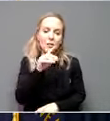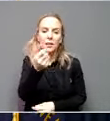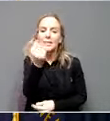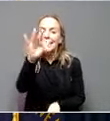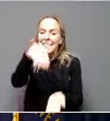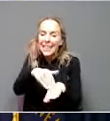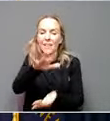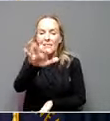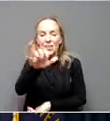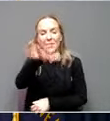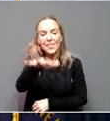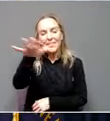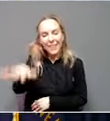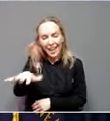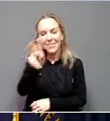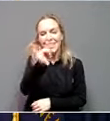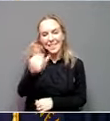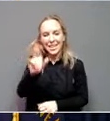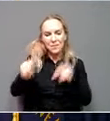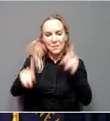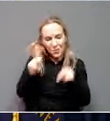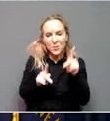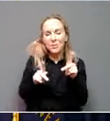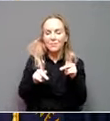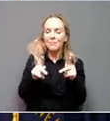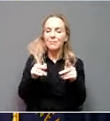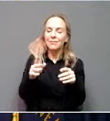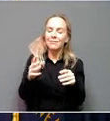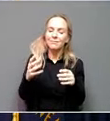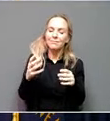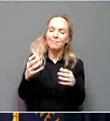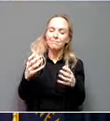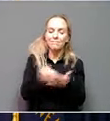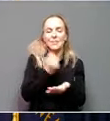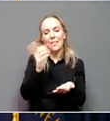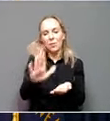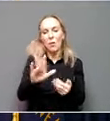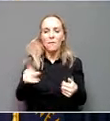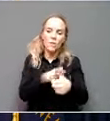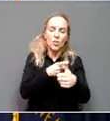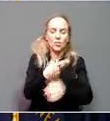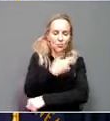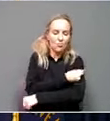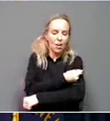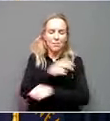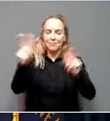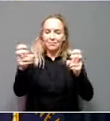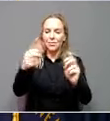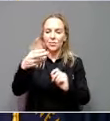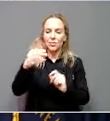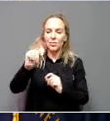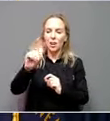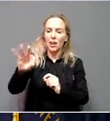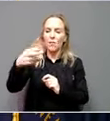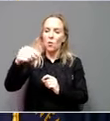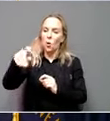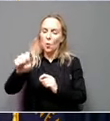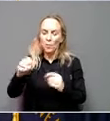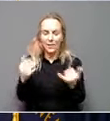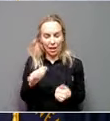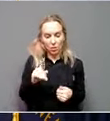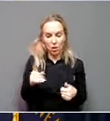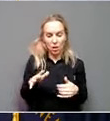19,555 Kentuckians getting their first shot of hope. To give you the top 5 counties, they